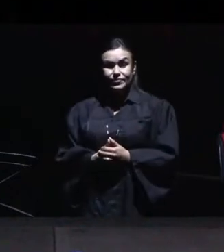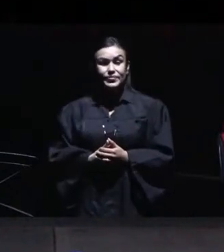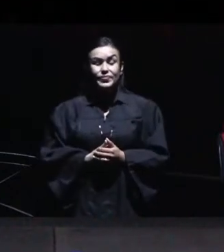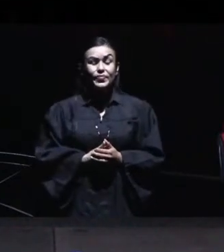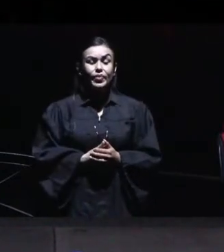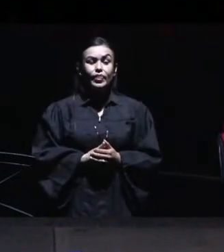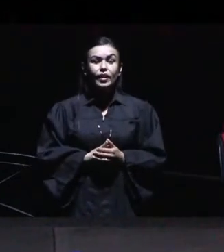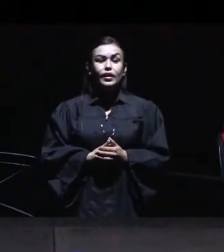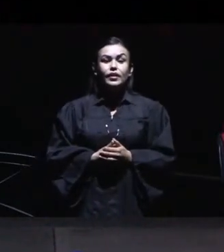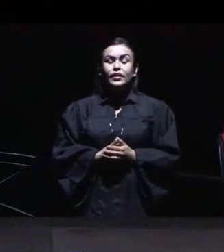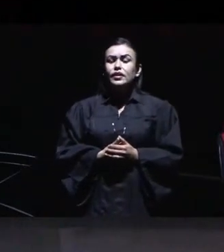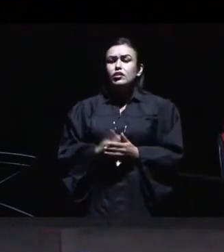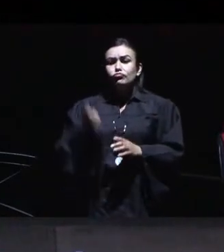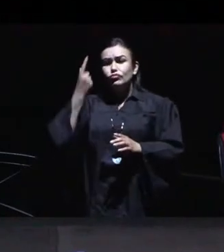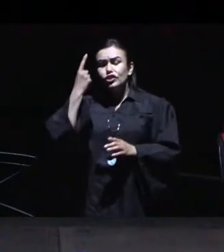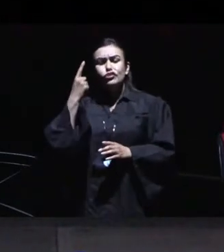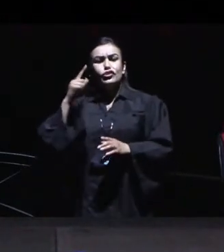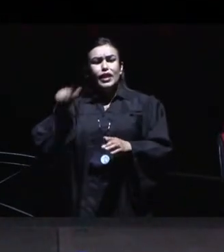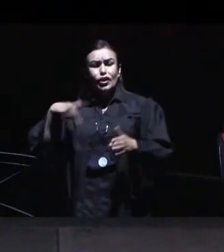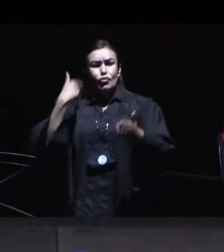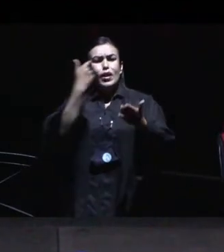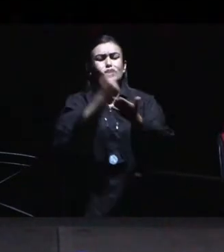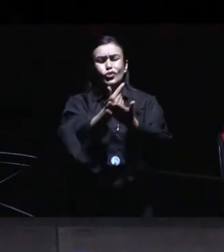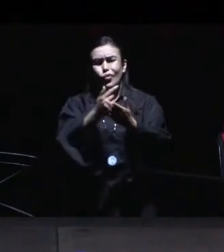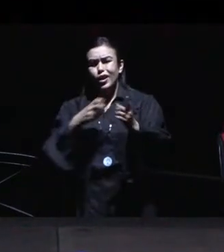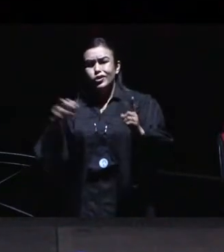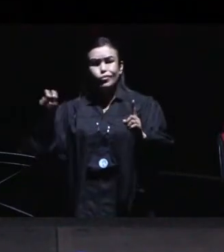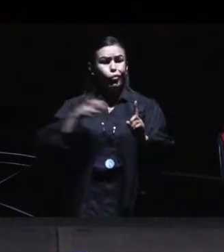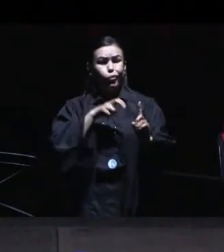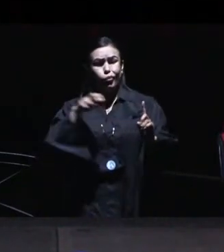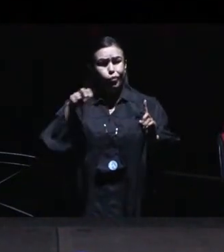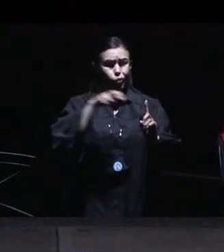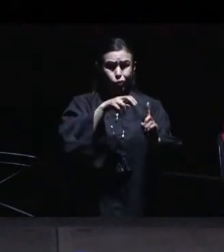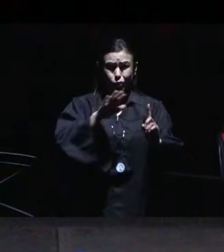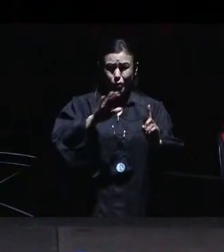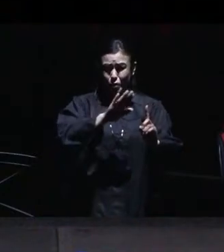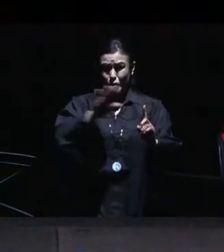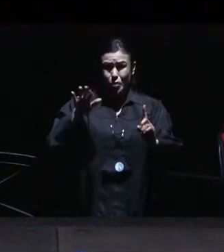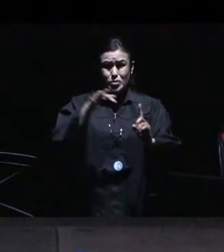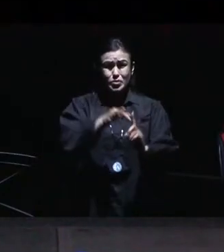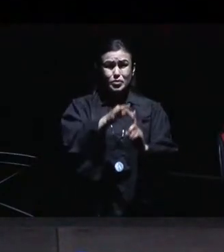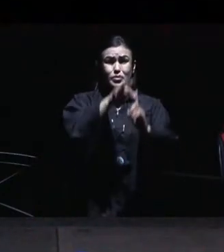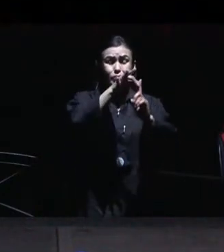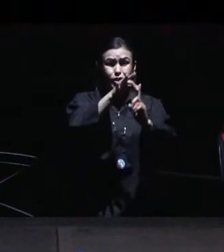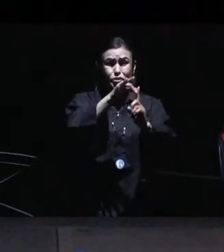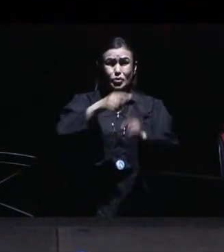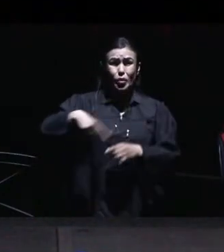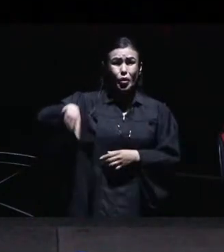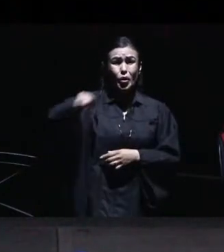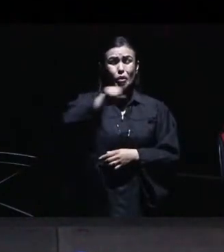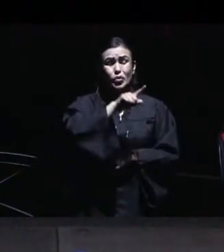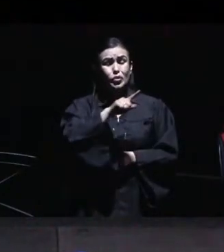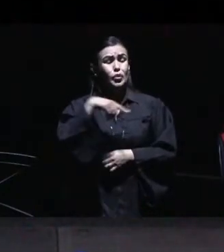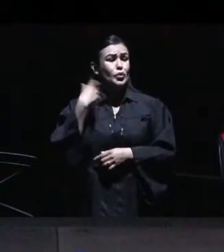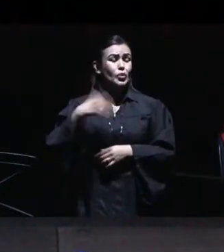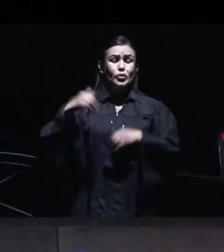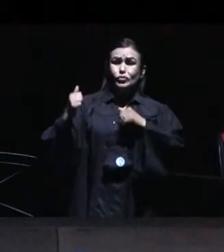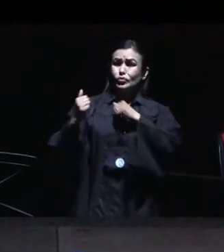The road to your graduation has been unique. You have had to deal with an